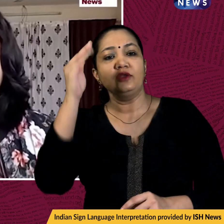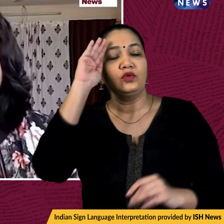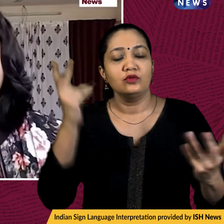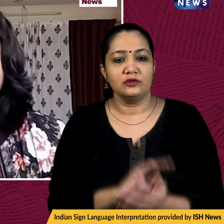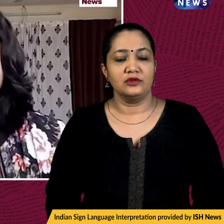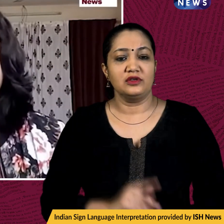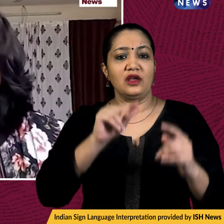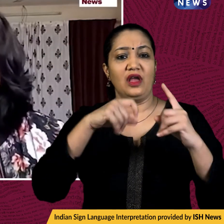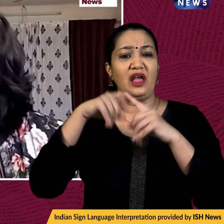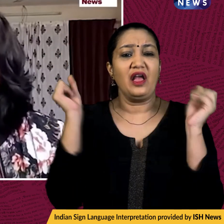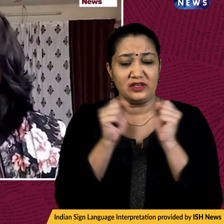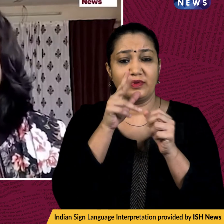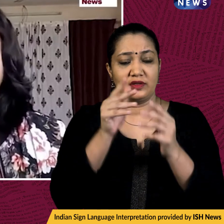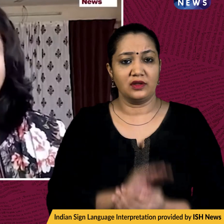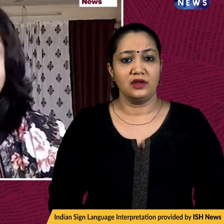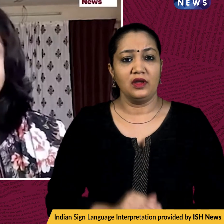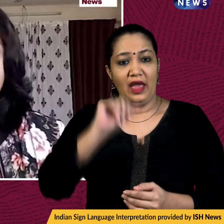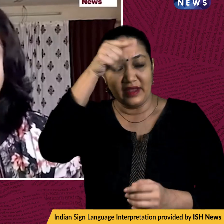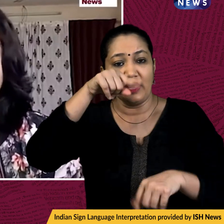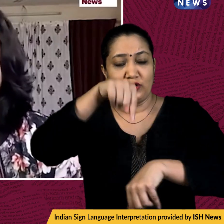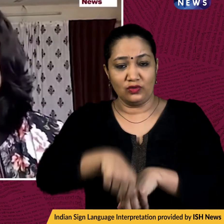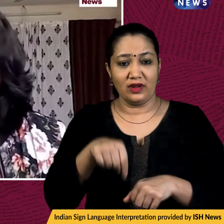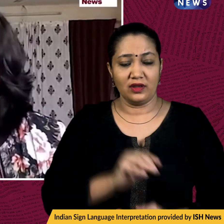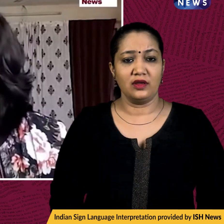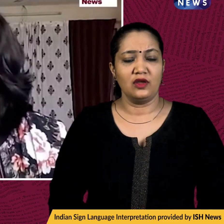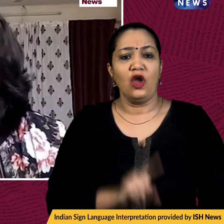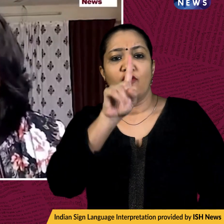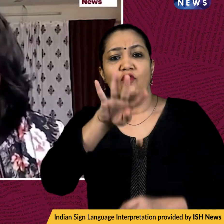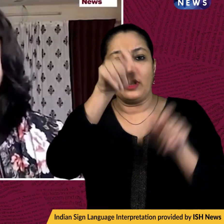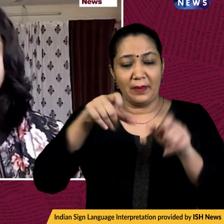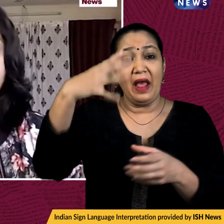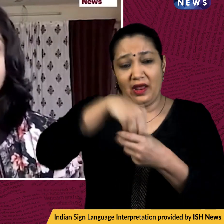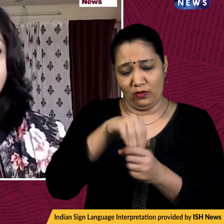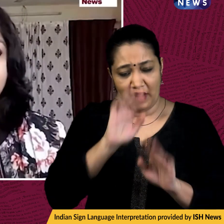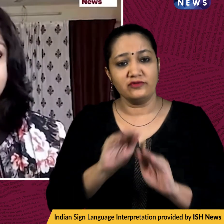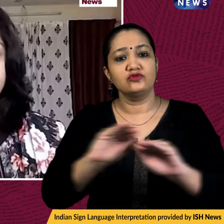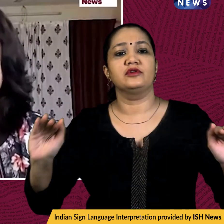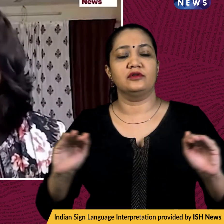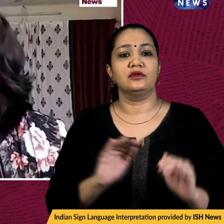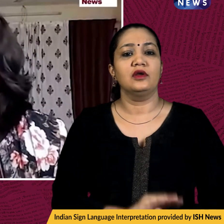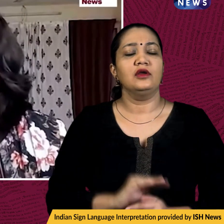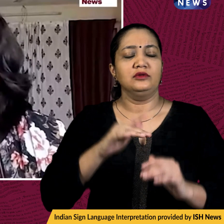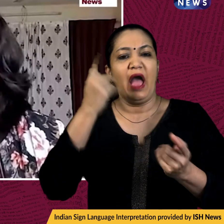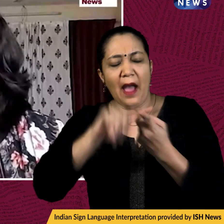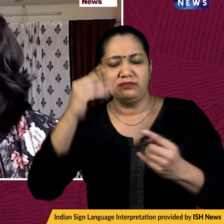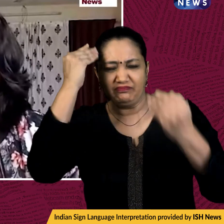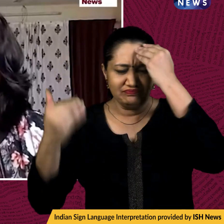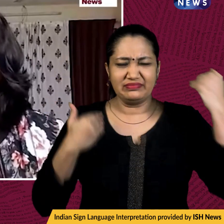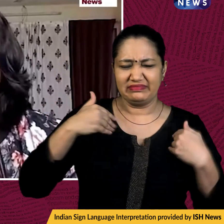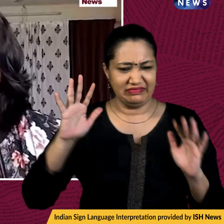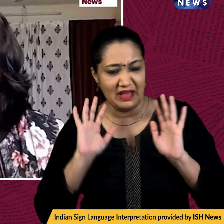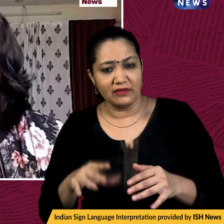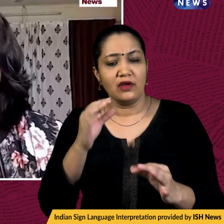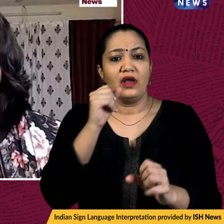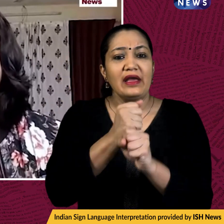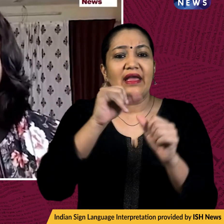Now, news coming in from Kashmir. According to India Today, at least 14 people, including children, were injured after a